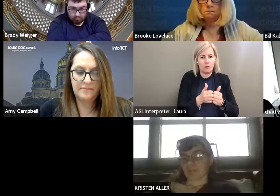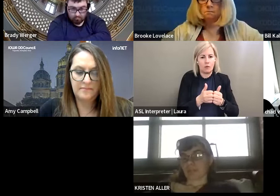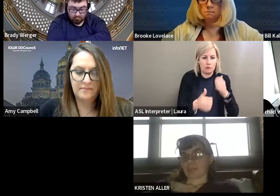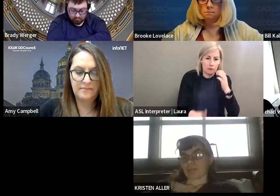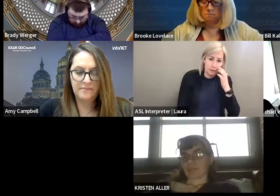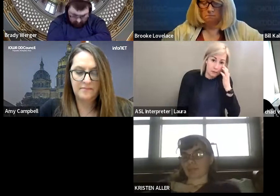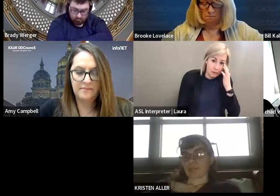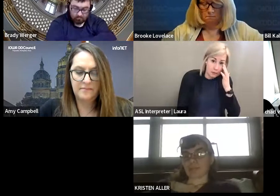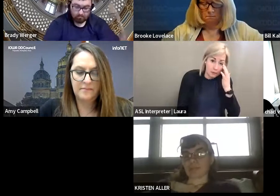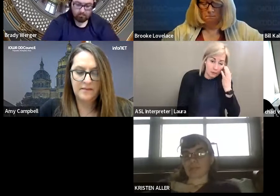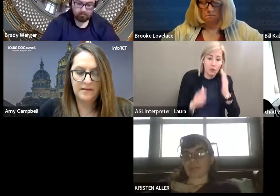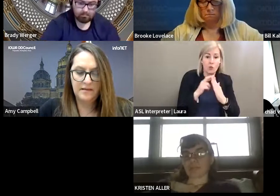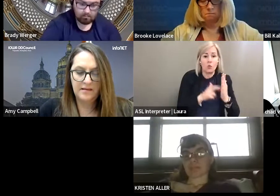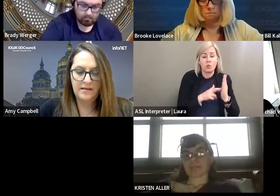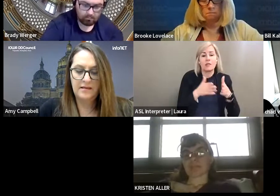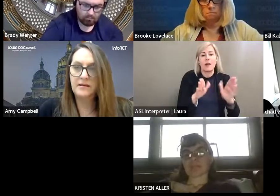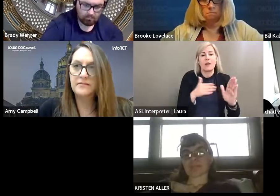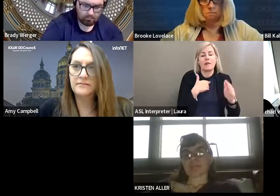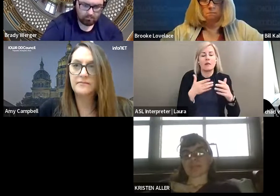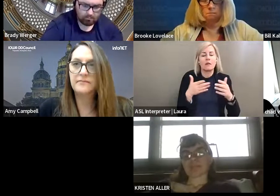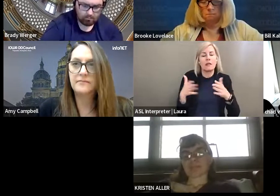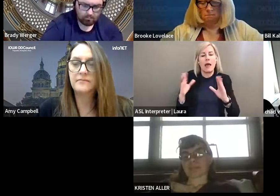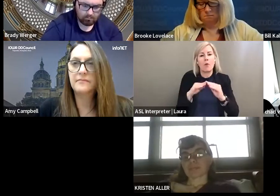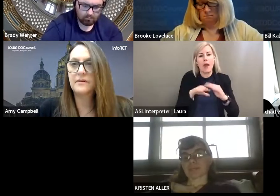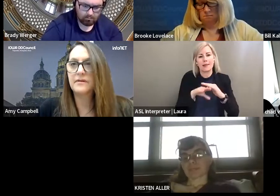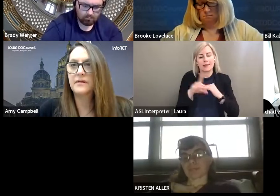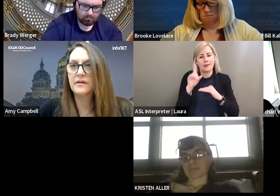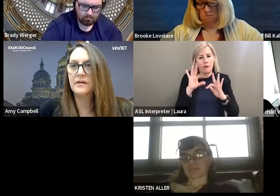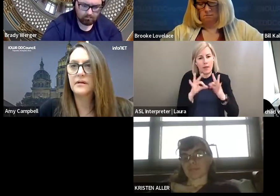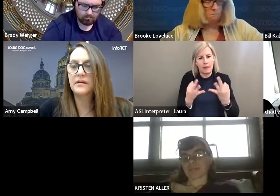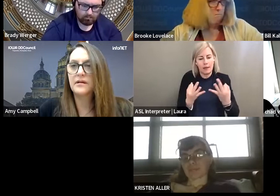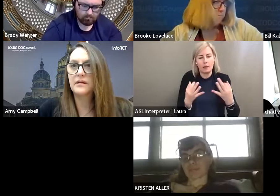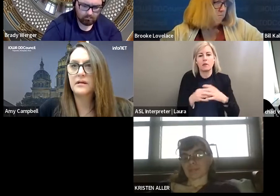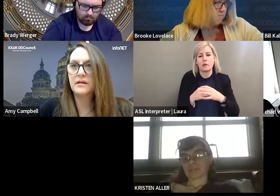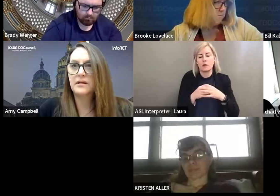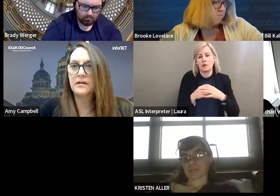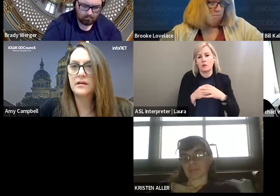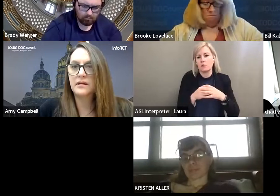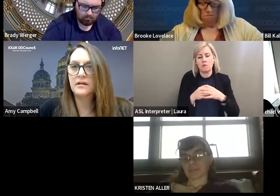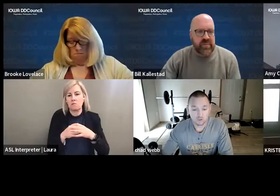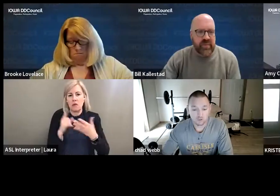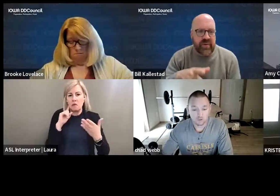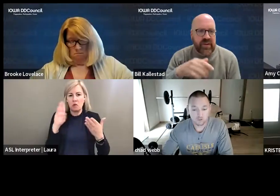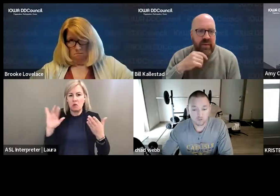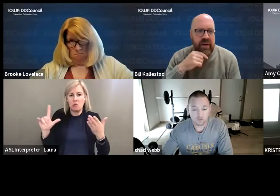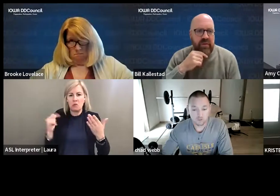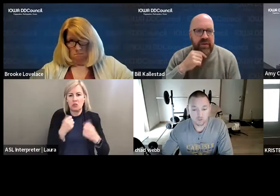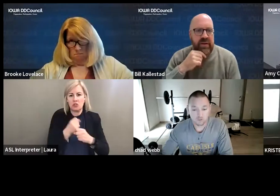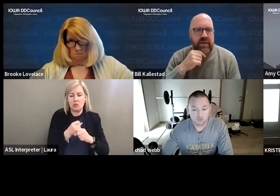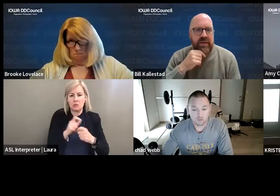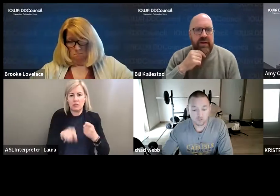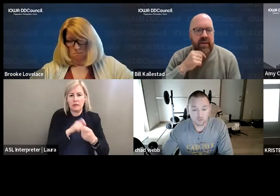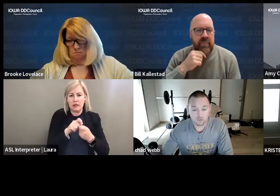the kind of rules that a school could have that would allow more access to a family member. And I have not heard a bill this year specifically